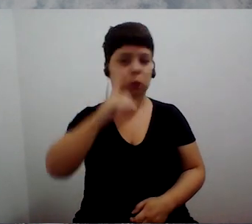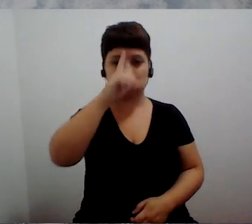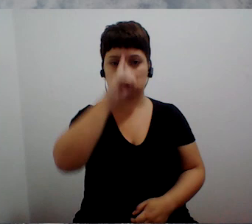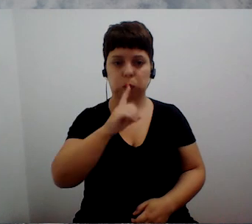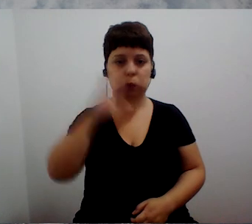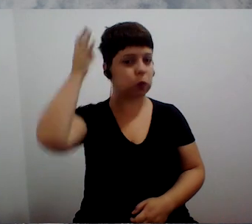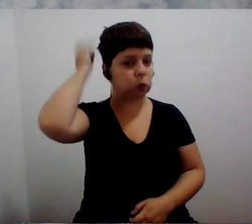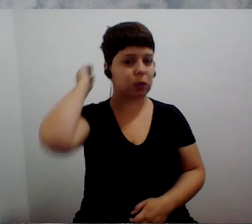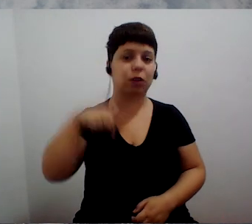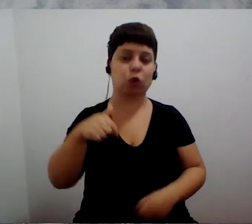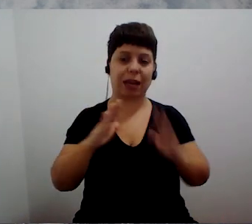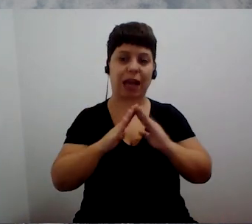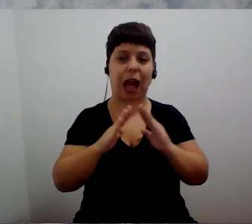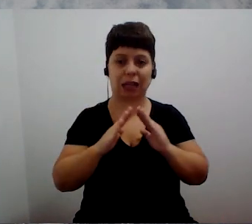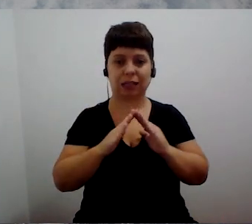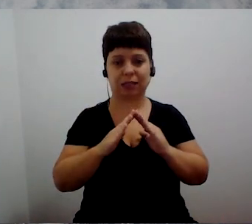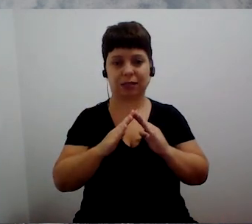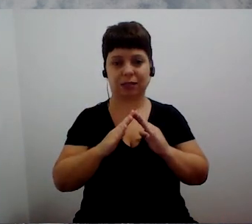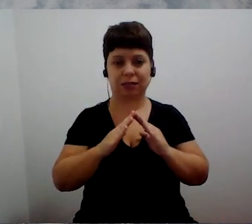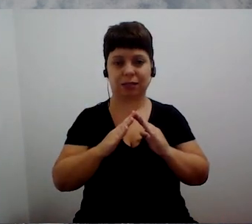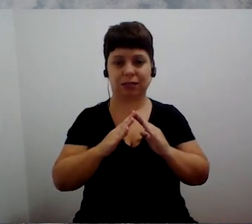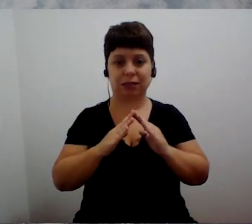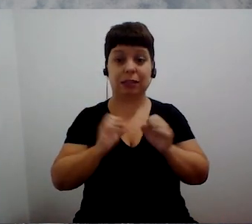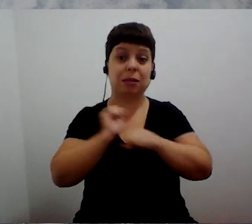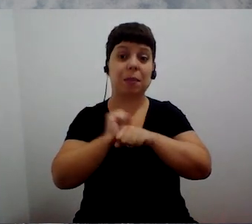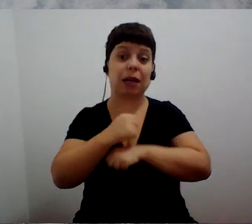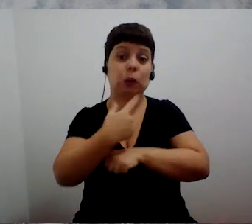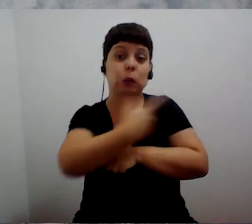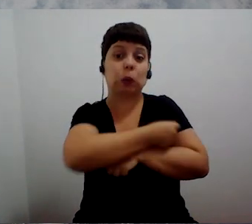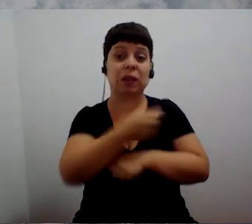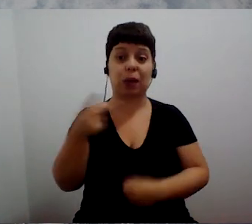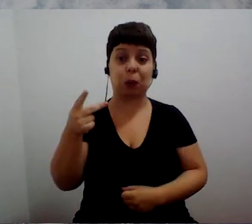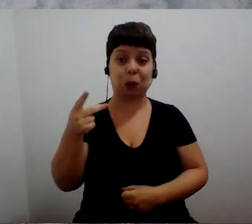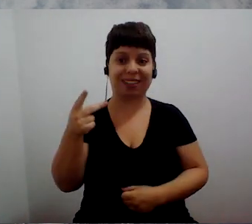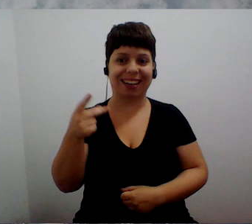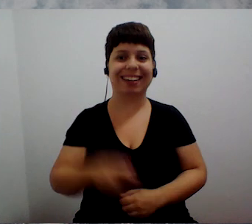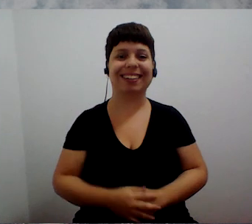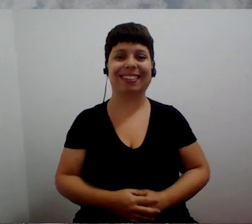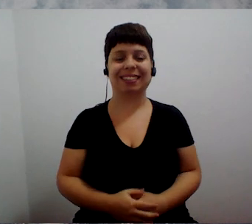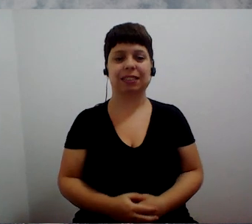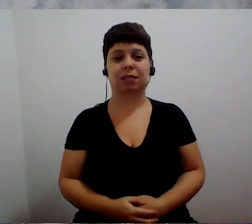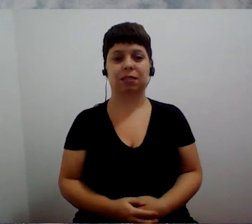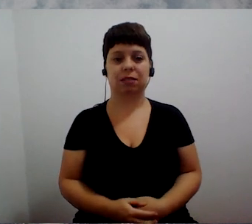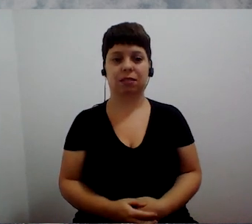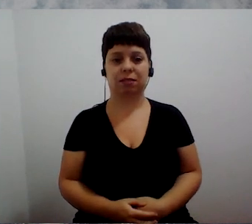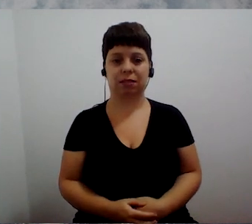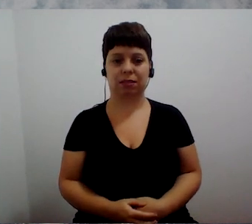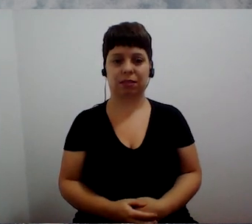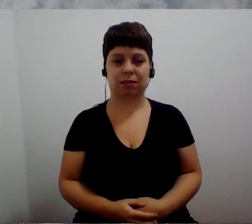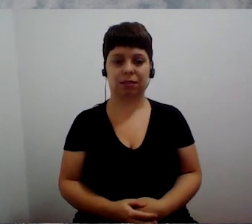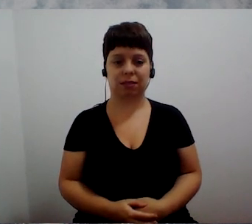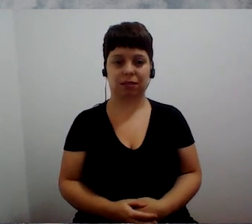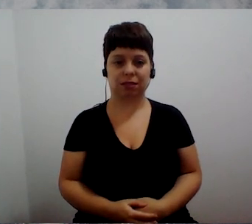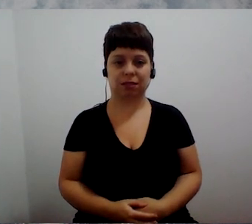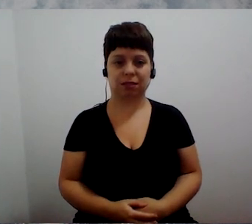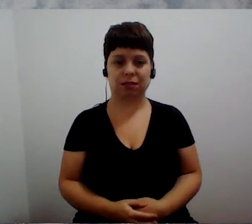doing home office at the moment until I have my second shot of the vaccine. And well, let me say some words about